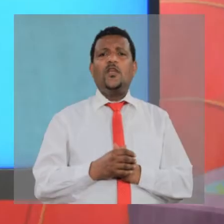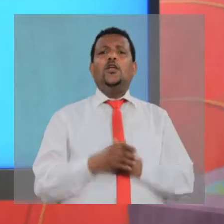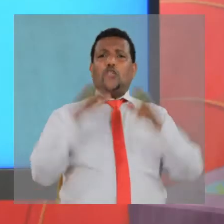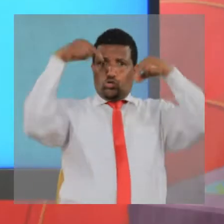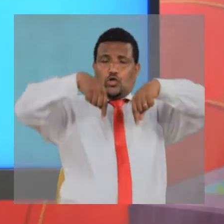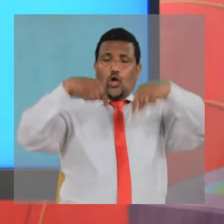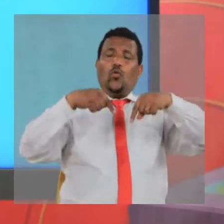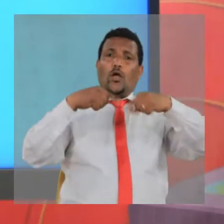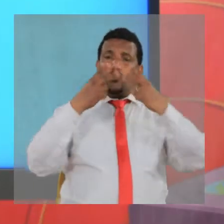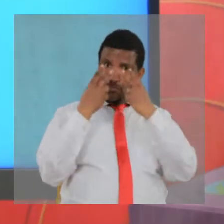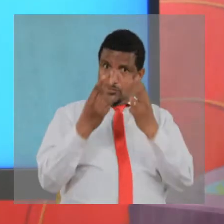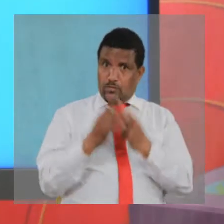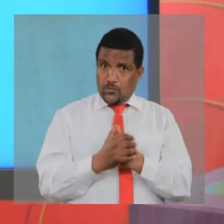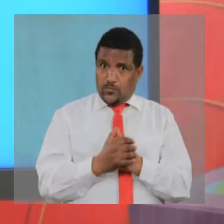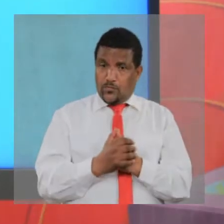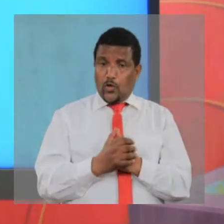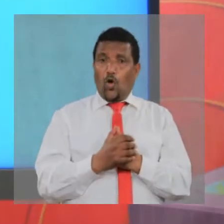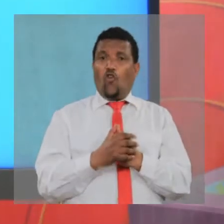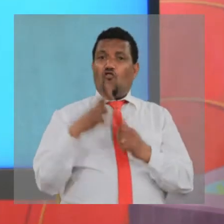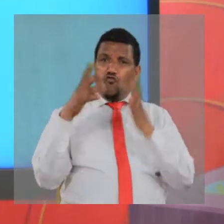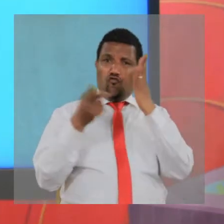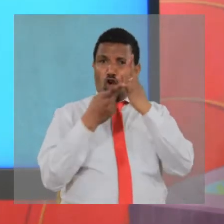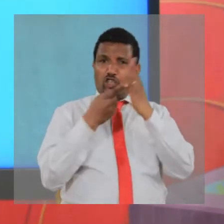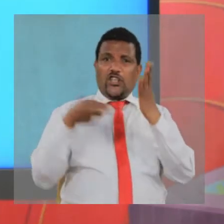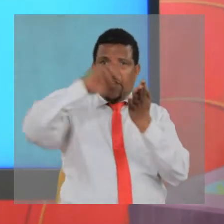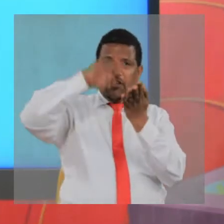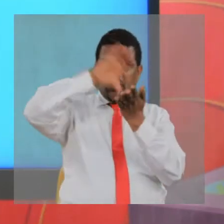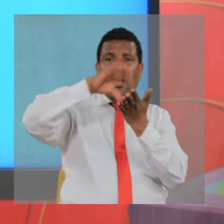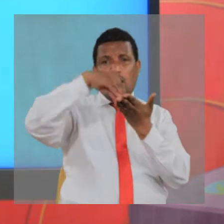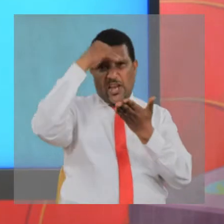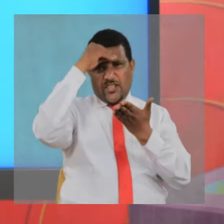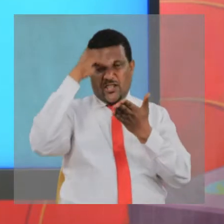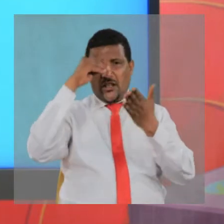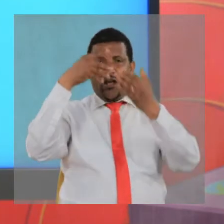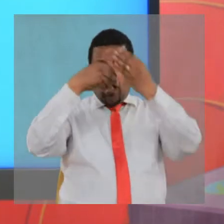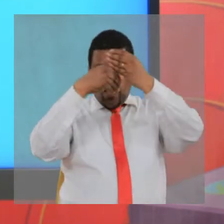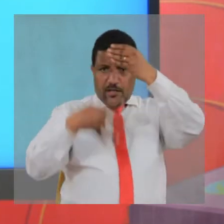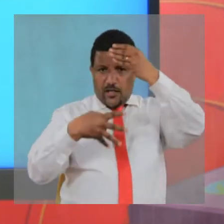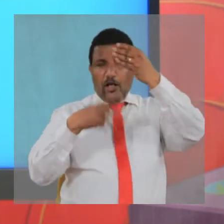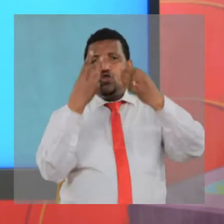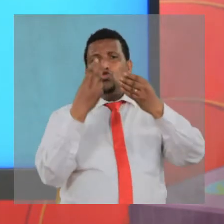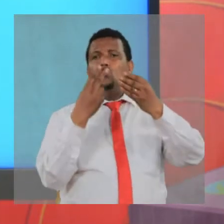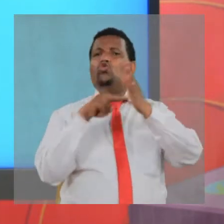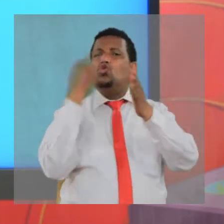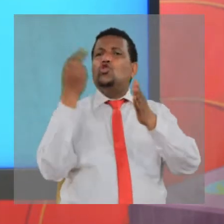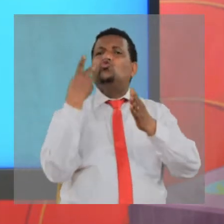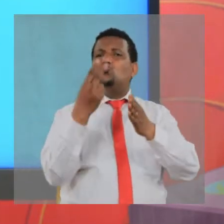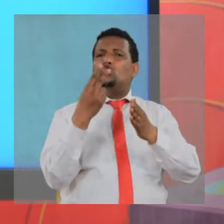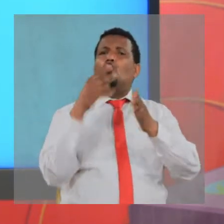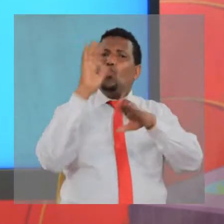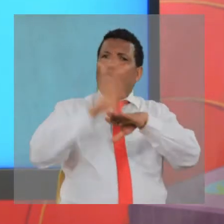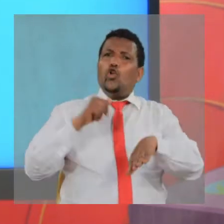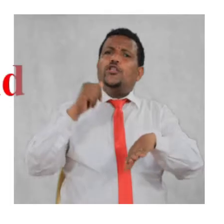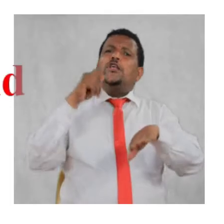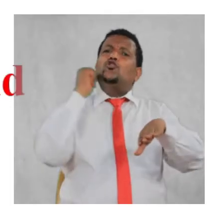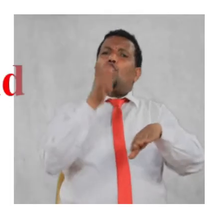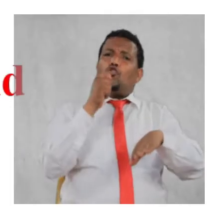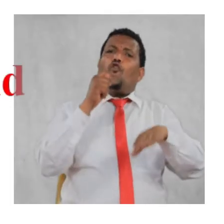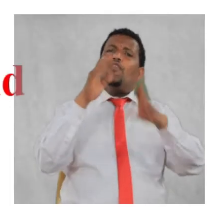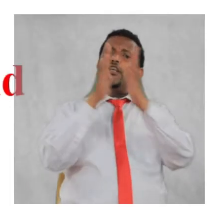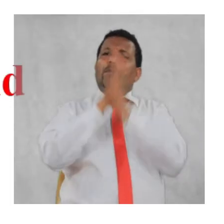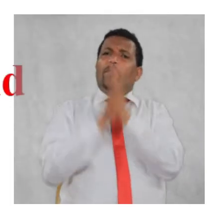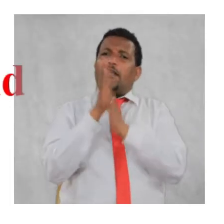Today we are going to see the fourth revision lesson under Unit 2 called the Theory of Demand, Supply and